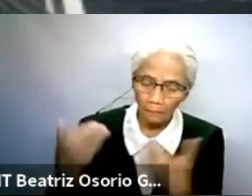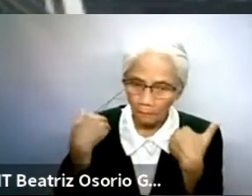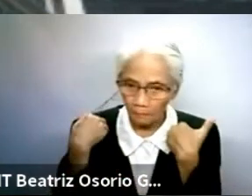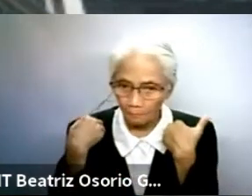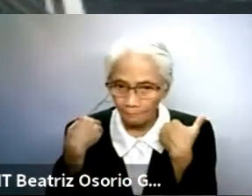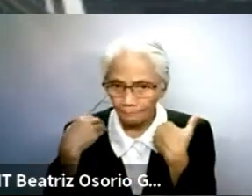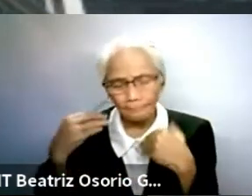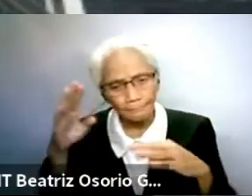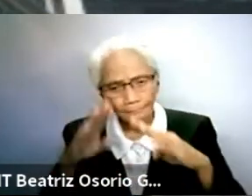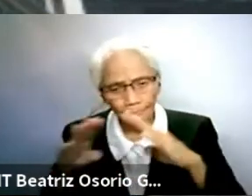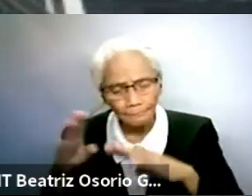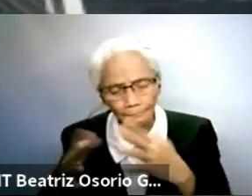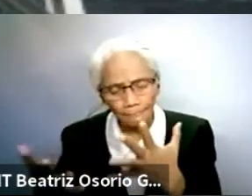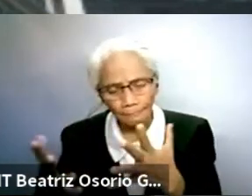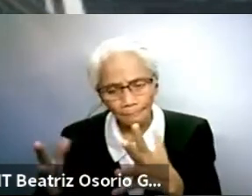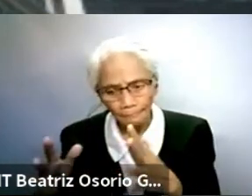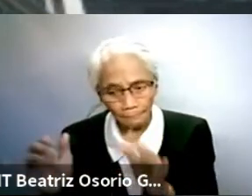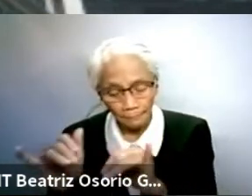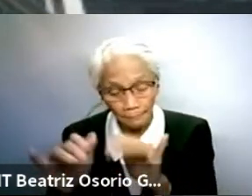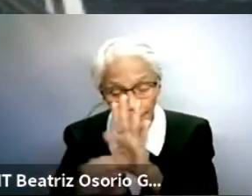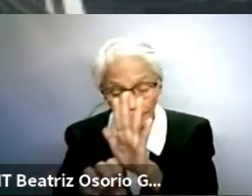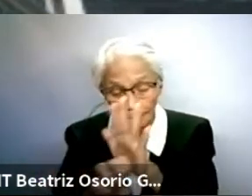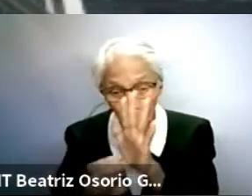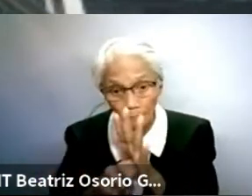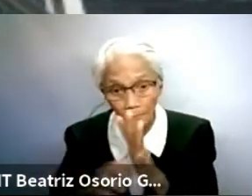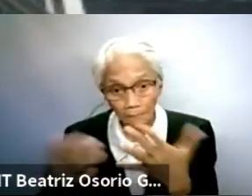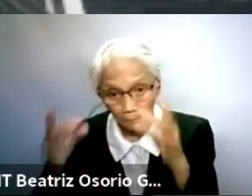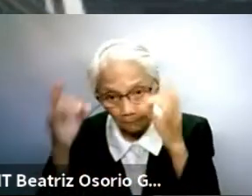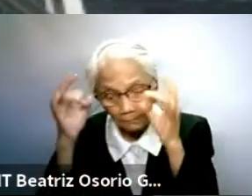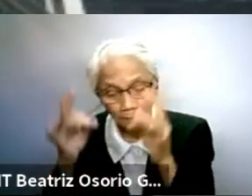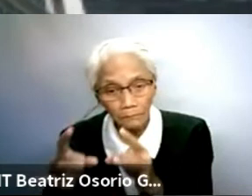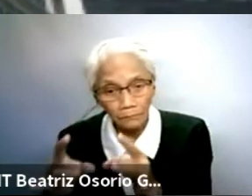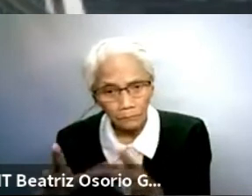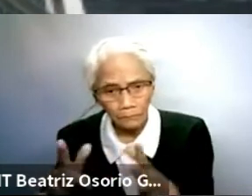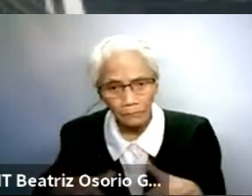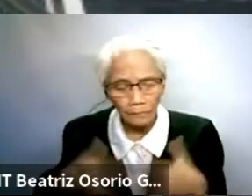like the risk faced by children online, and also